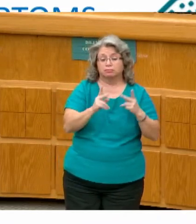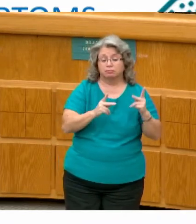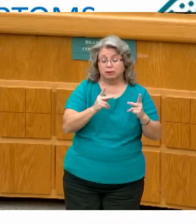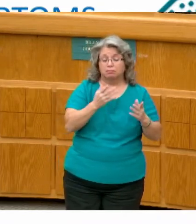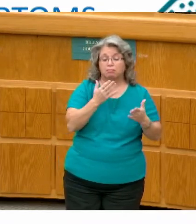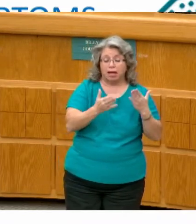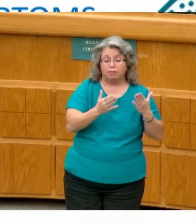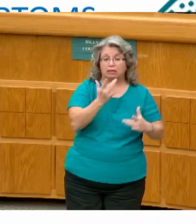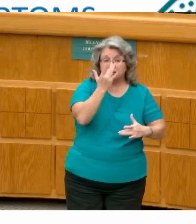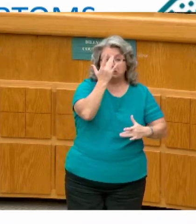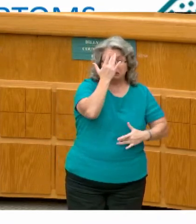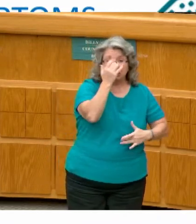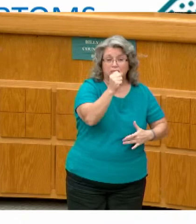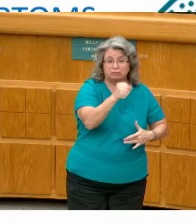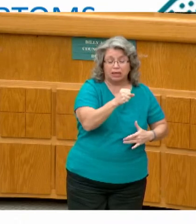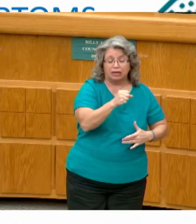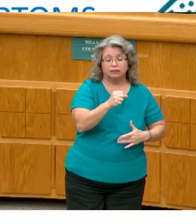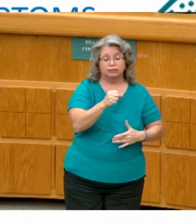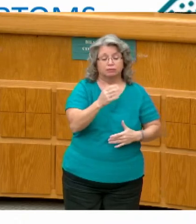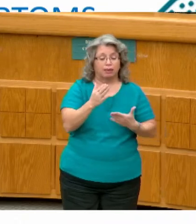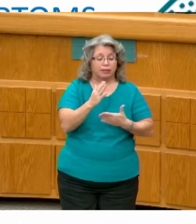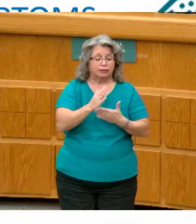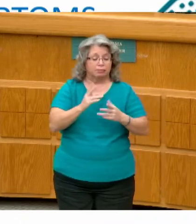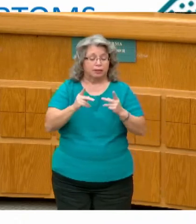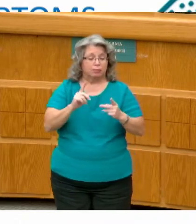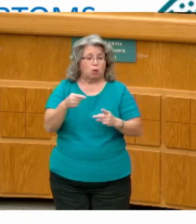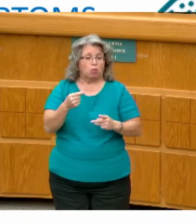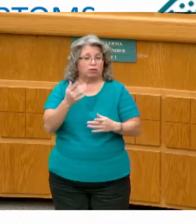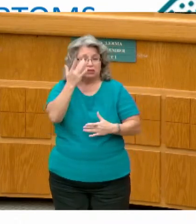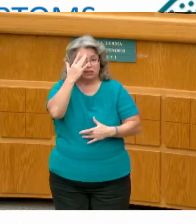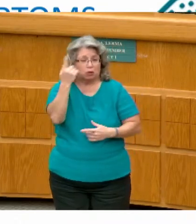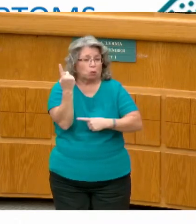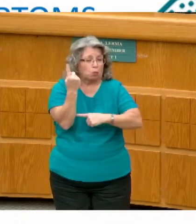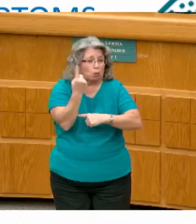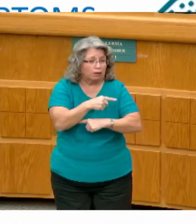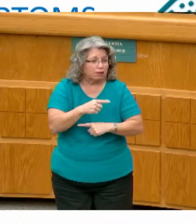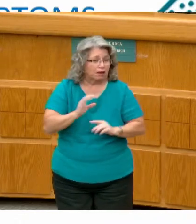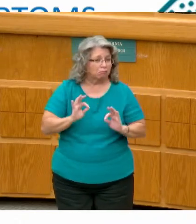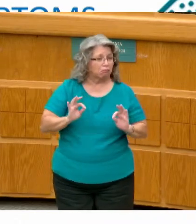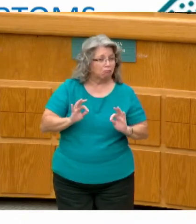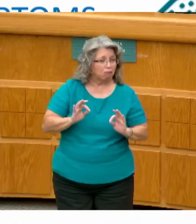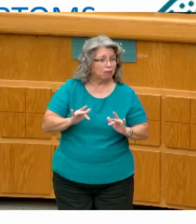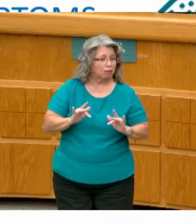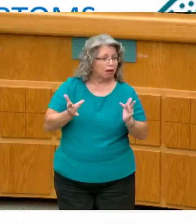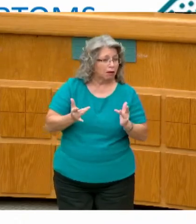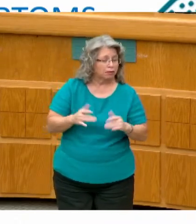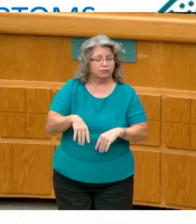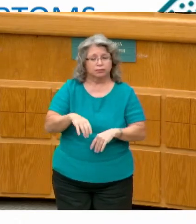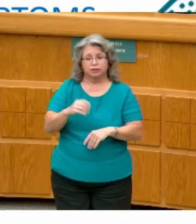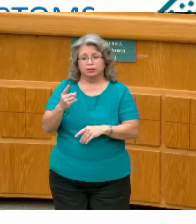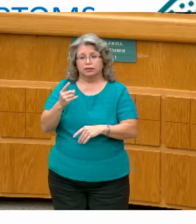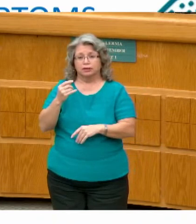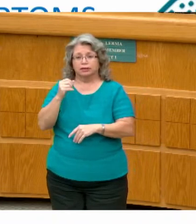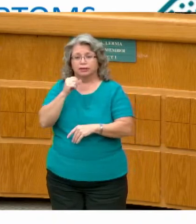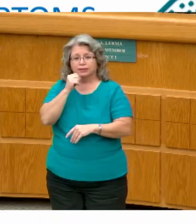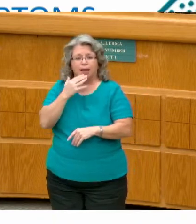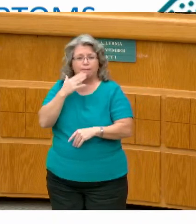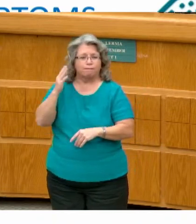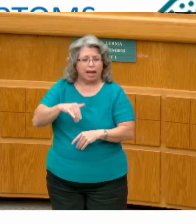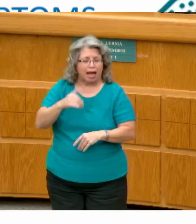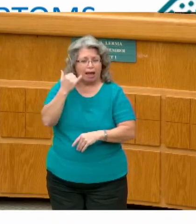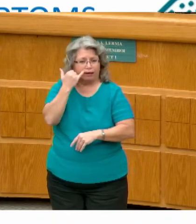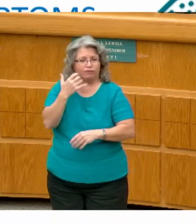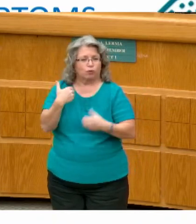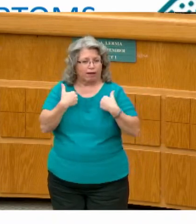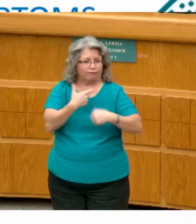have a bad day. It won't be as bad if you get vaccinated, you get up to date on those vaccinations, and a lot of people won't